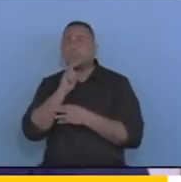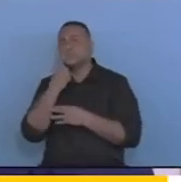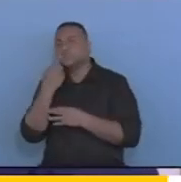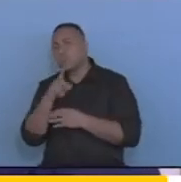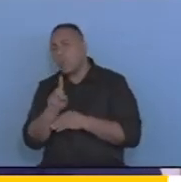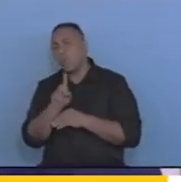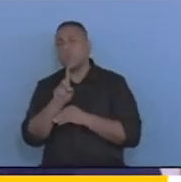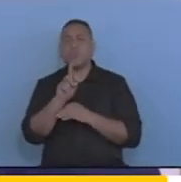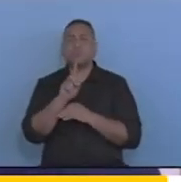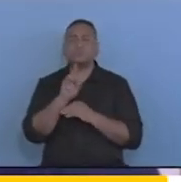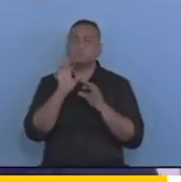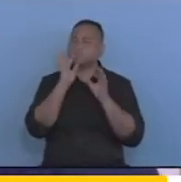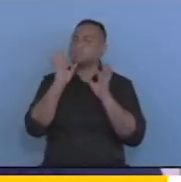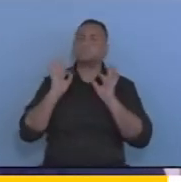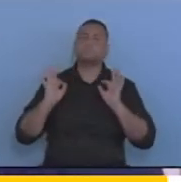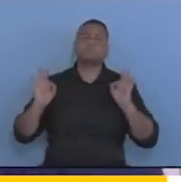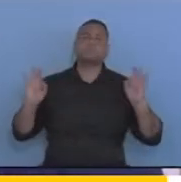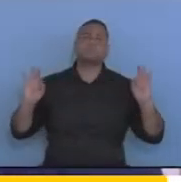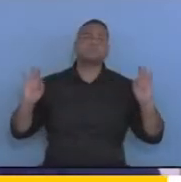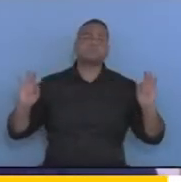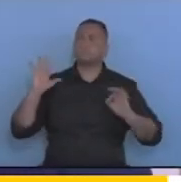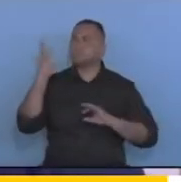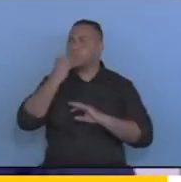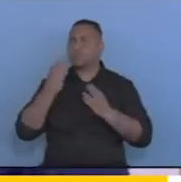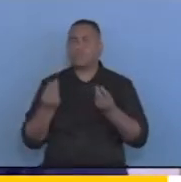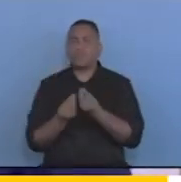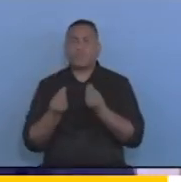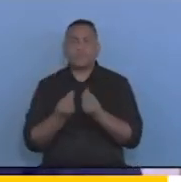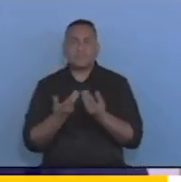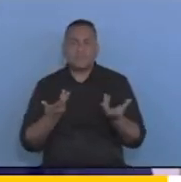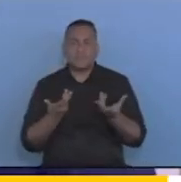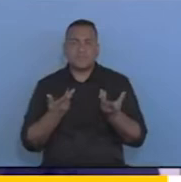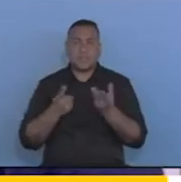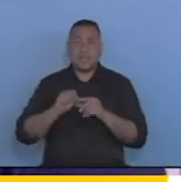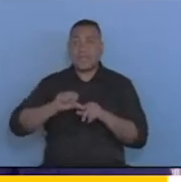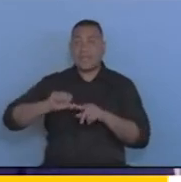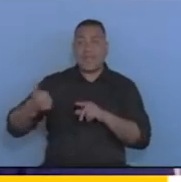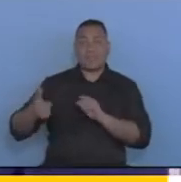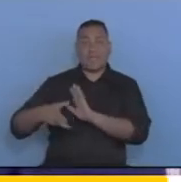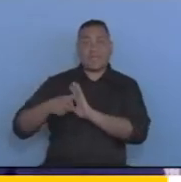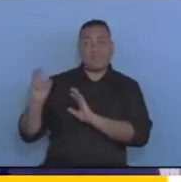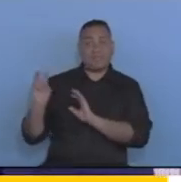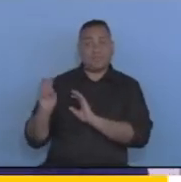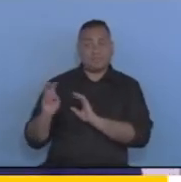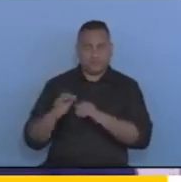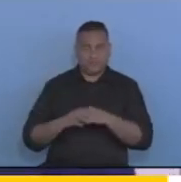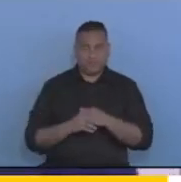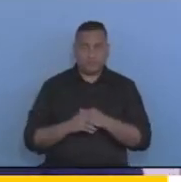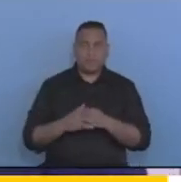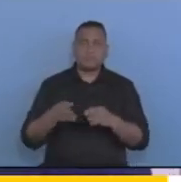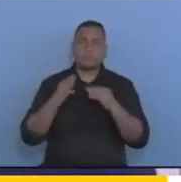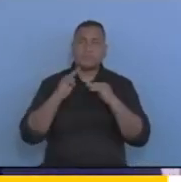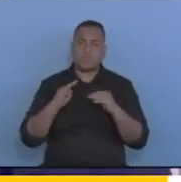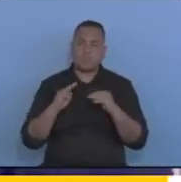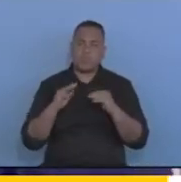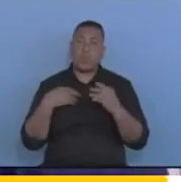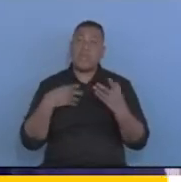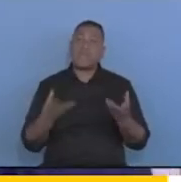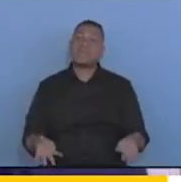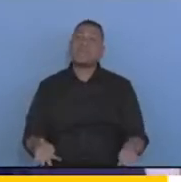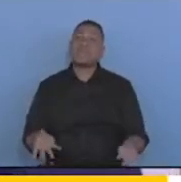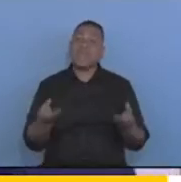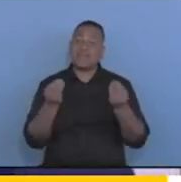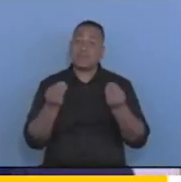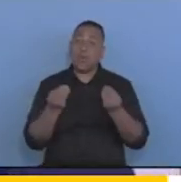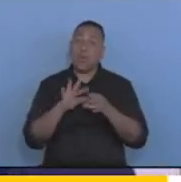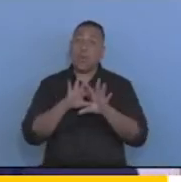brilliant. But we are going to move on with our next guest as well. And I promise you, we're getting all the meats on the bow now, and